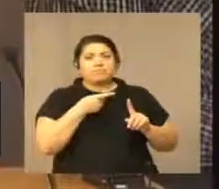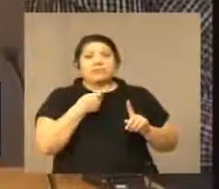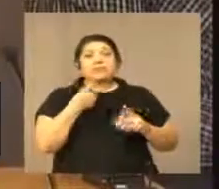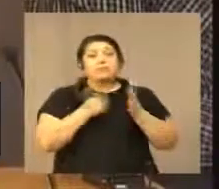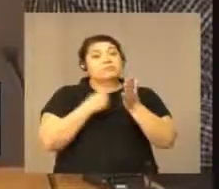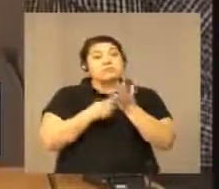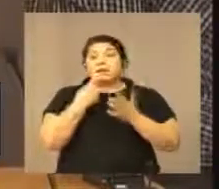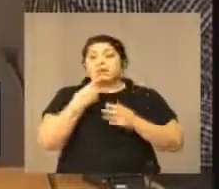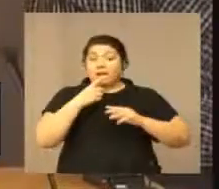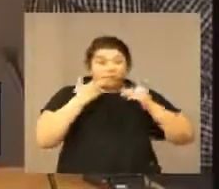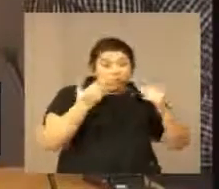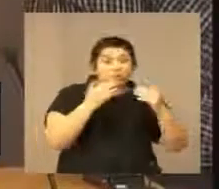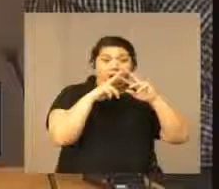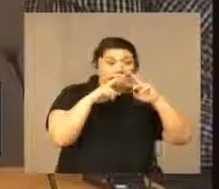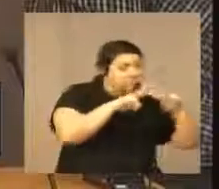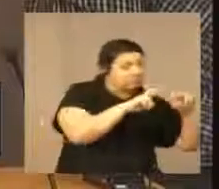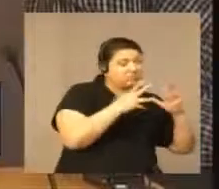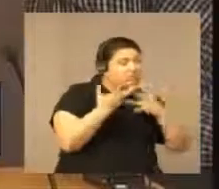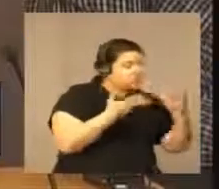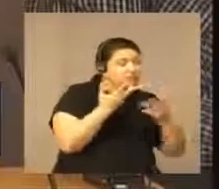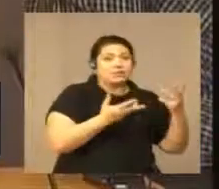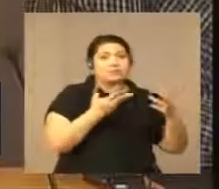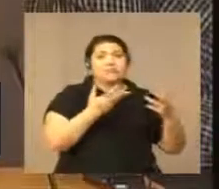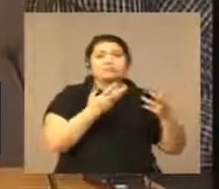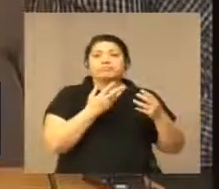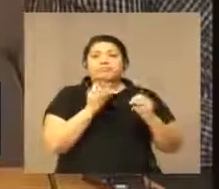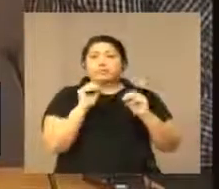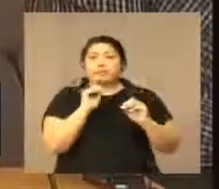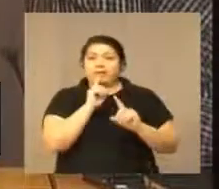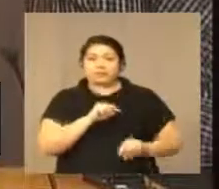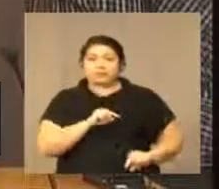the answers, and that's really difficult, but